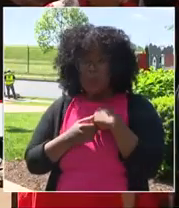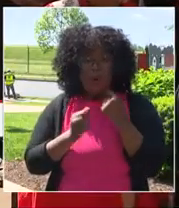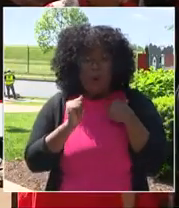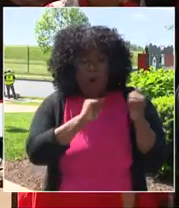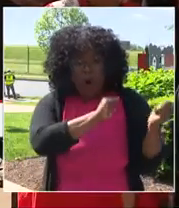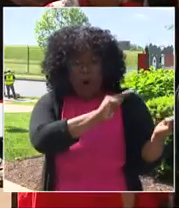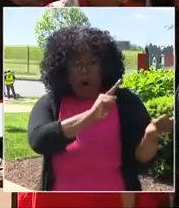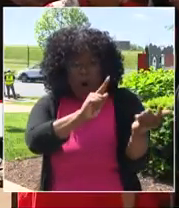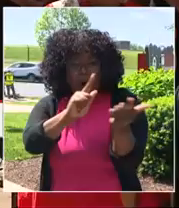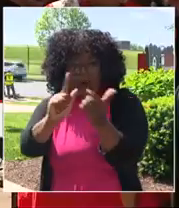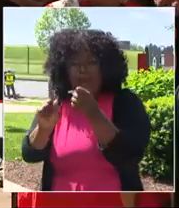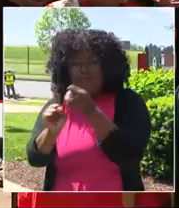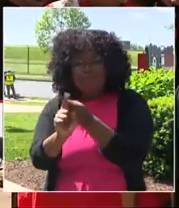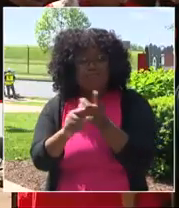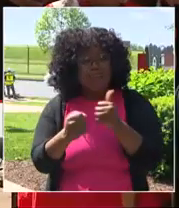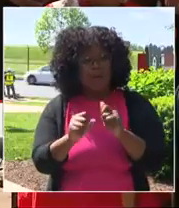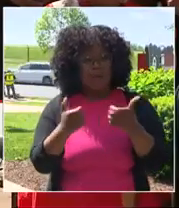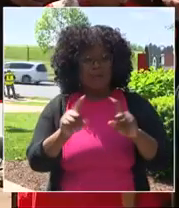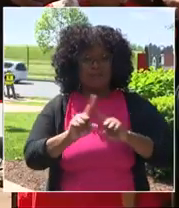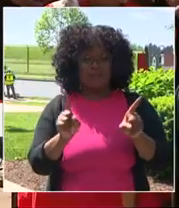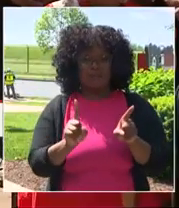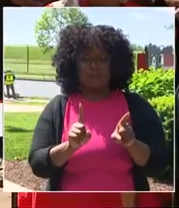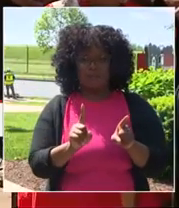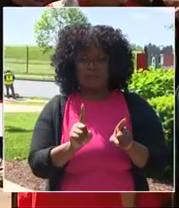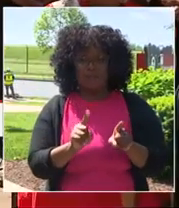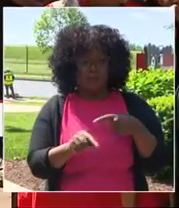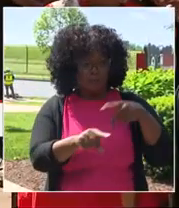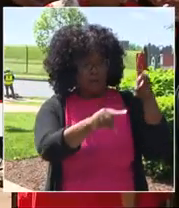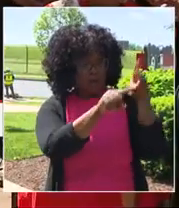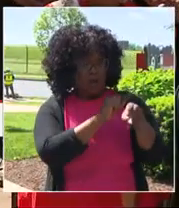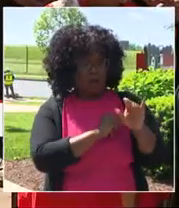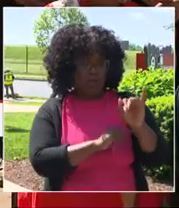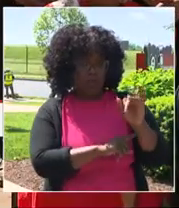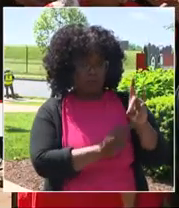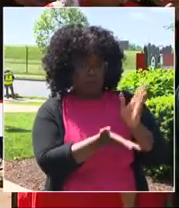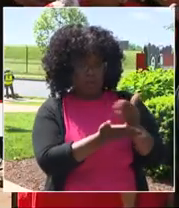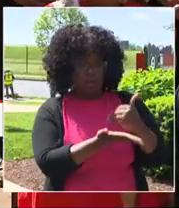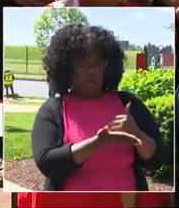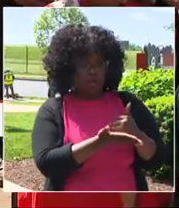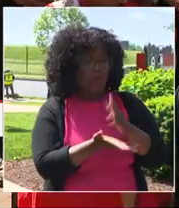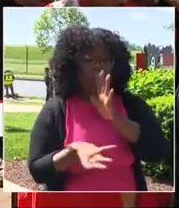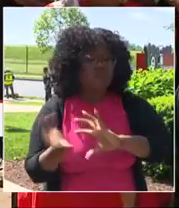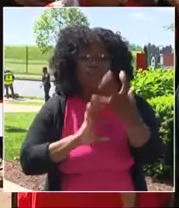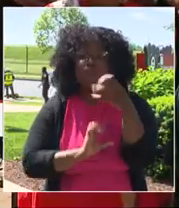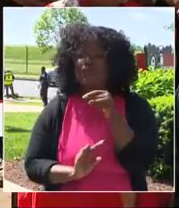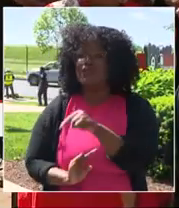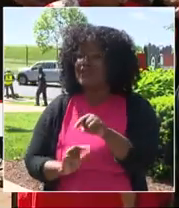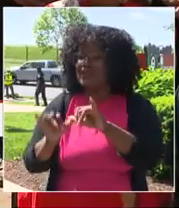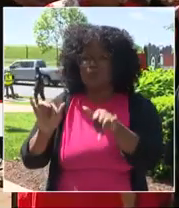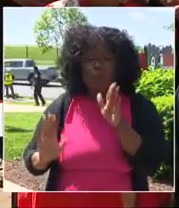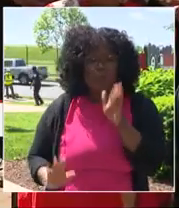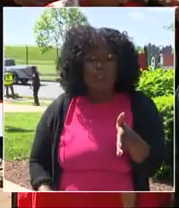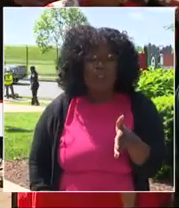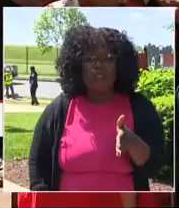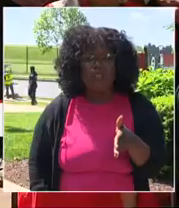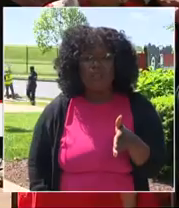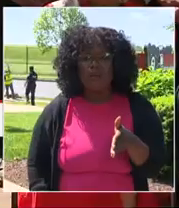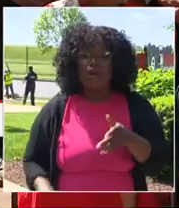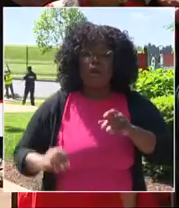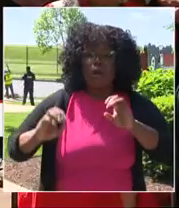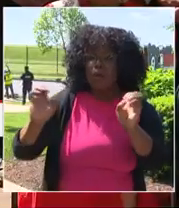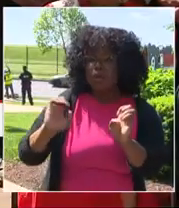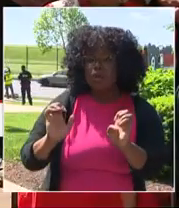Cutting Medicaid funding will not only disrupt our healthcare ecosystem, which includes the emergency medical services, but it